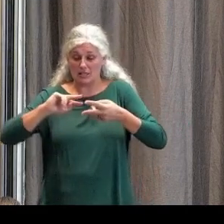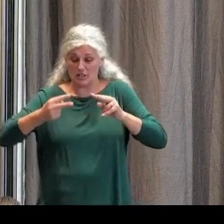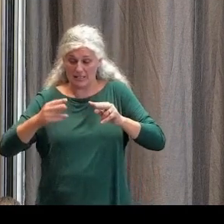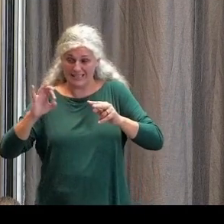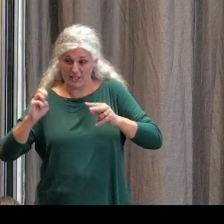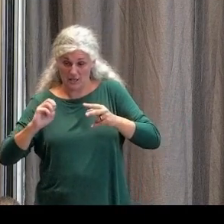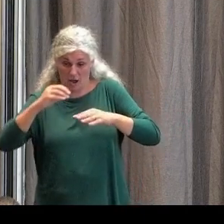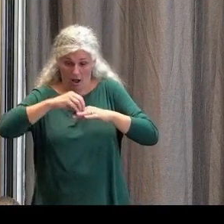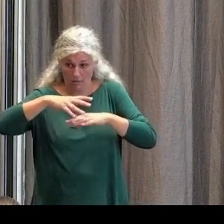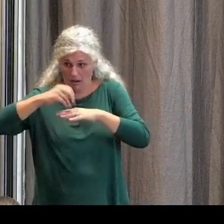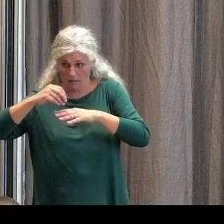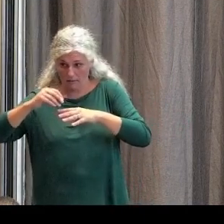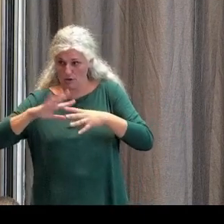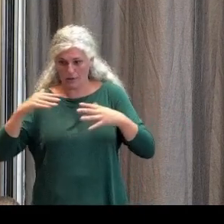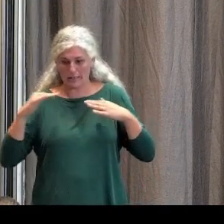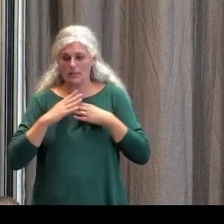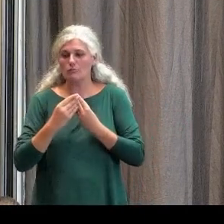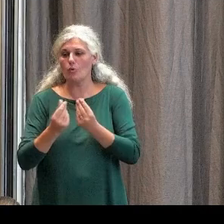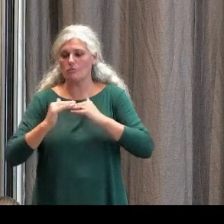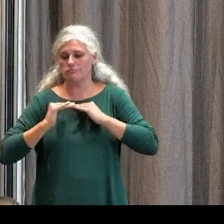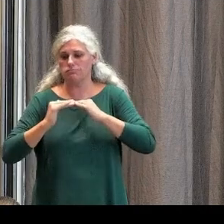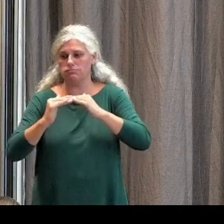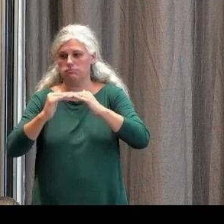off in the brain that causes seizures.